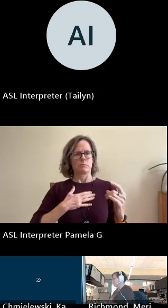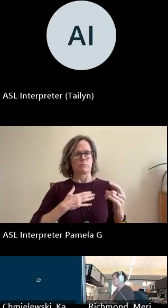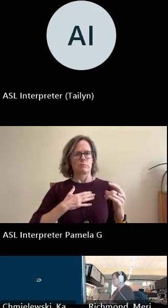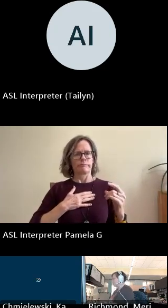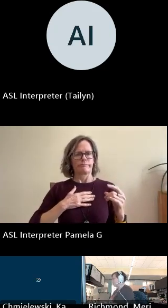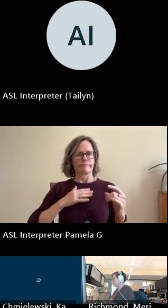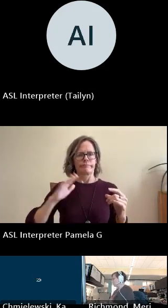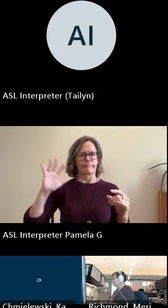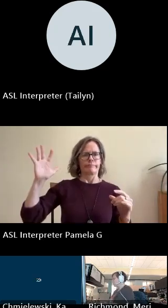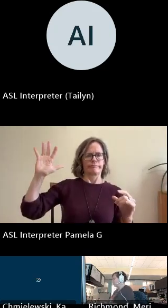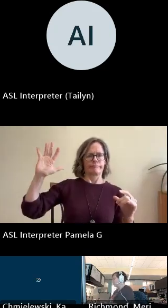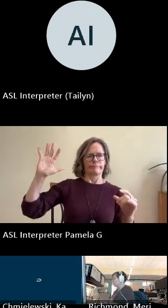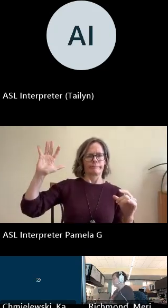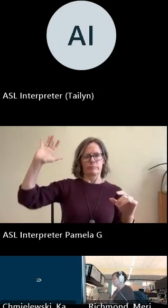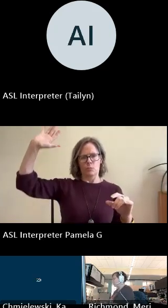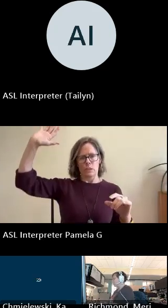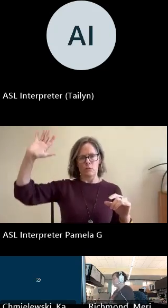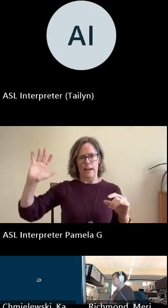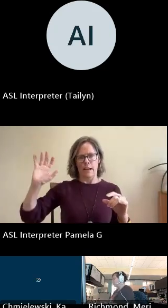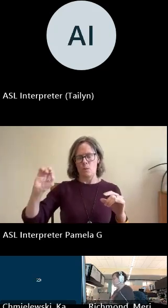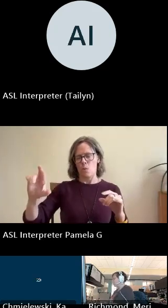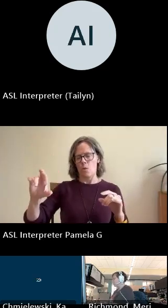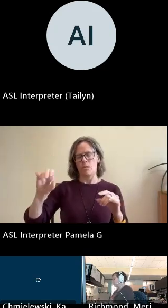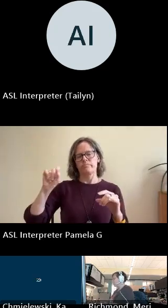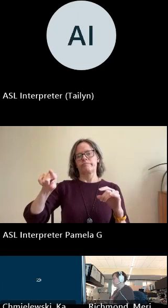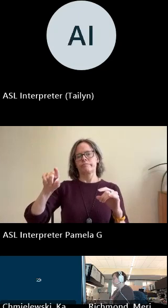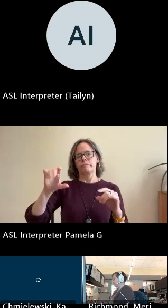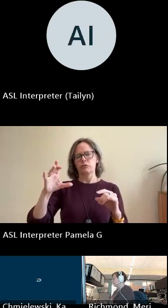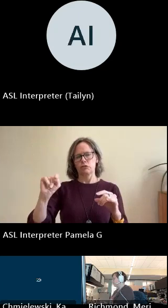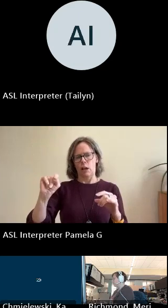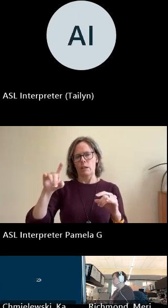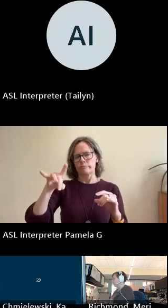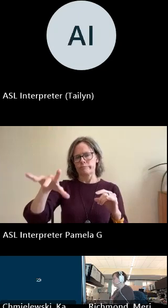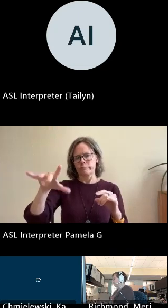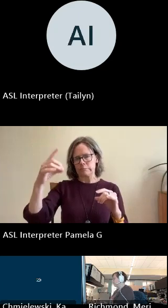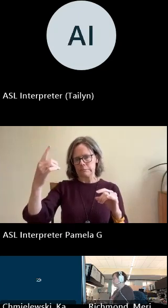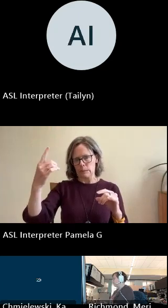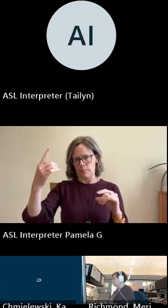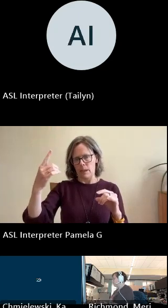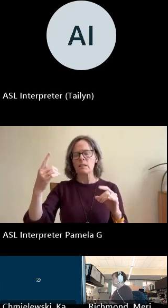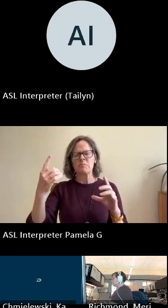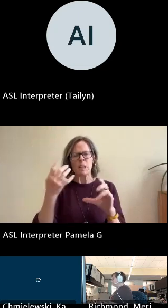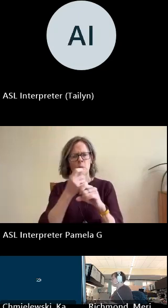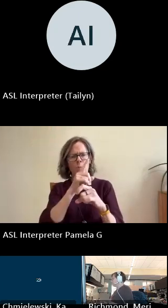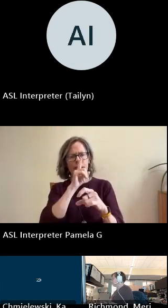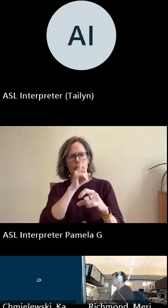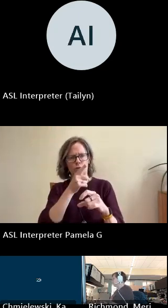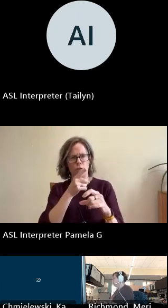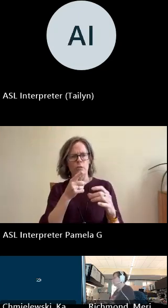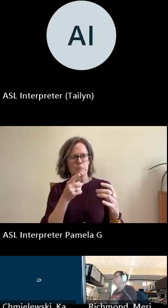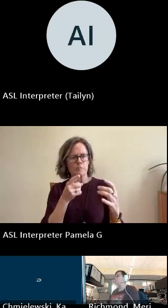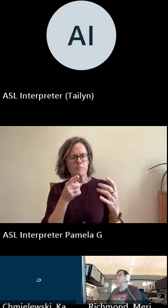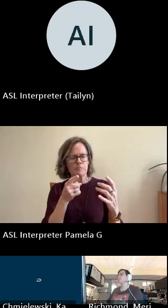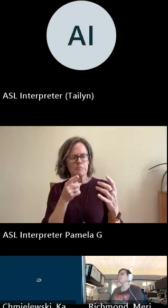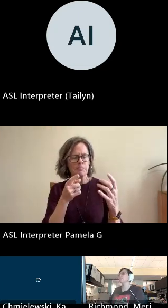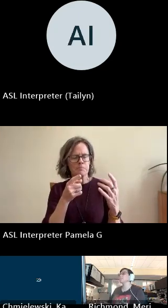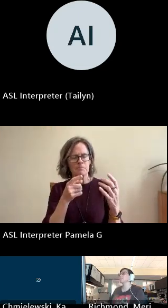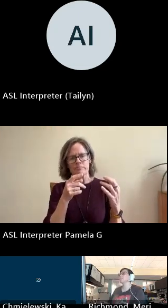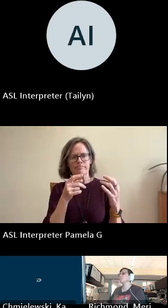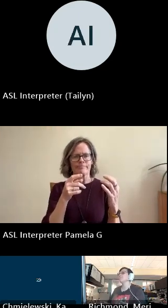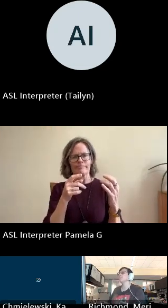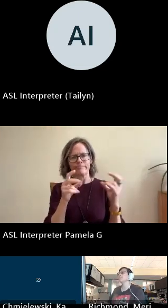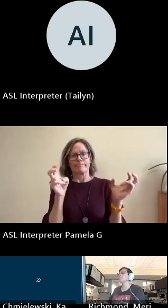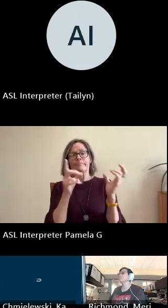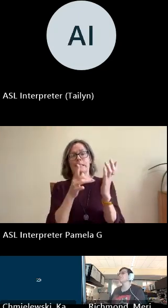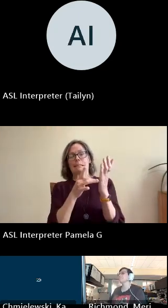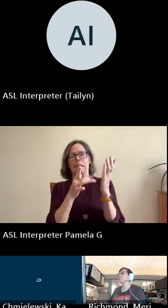your hand or put something in the chat, and we want to make sure that the technical pieces